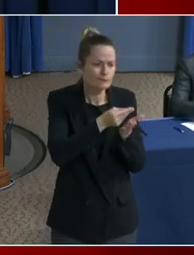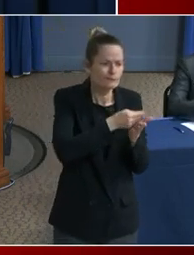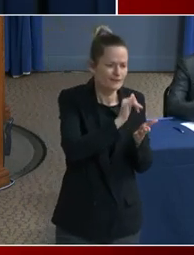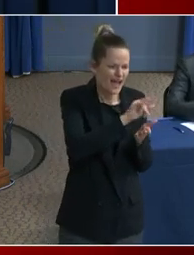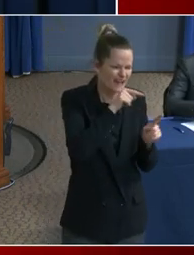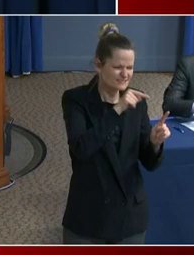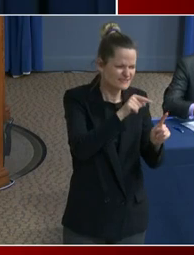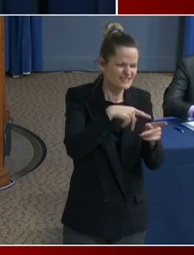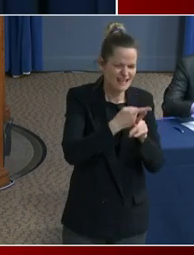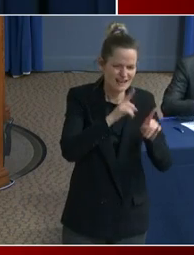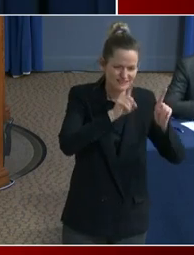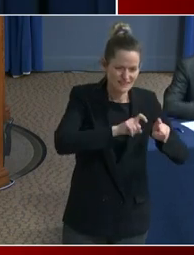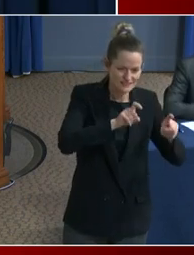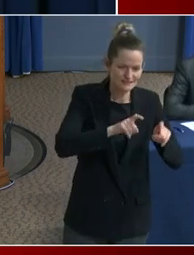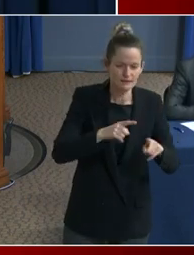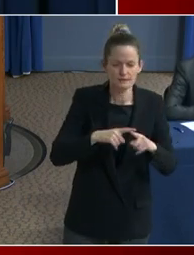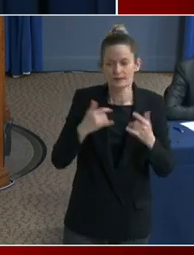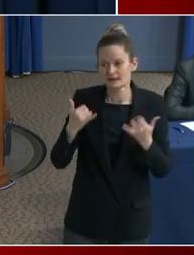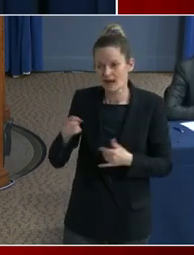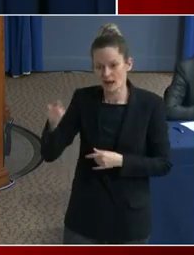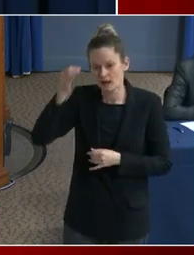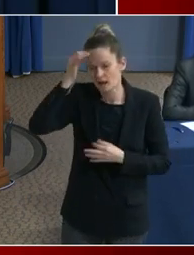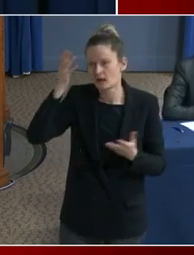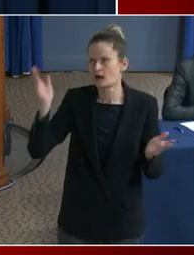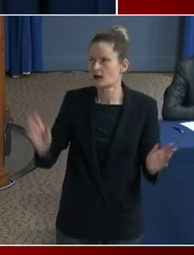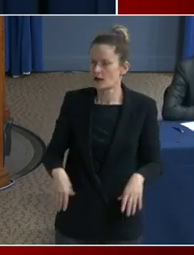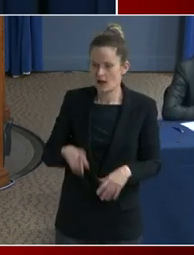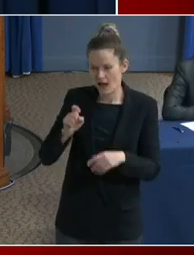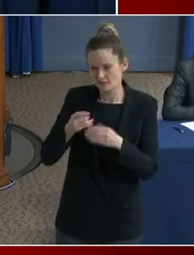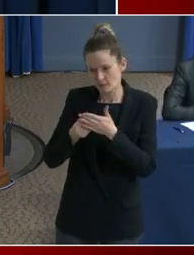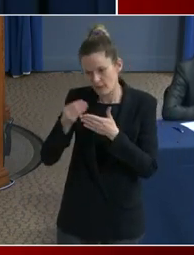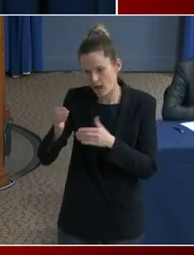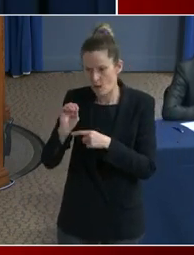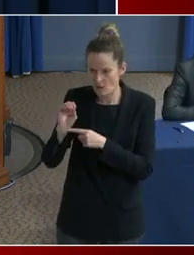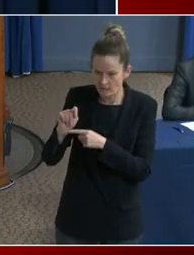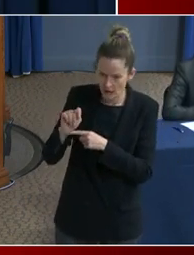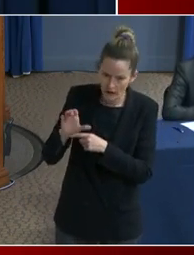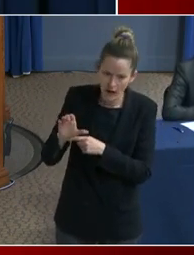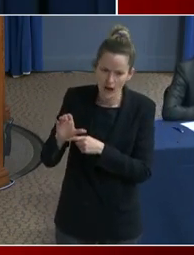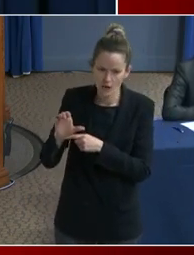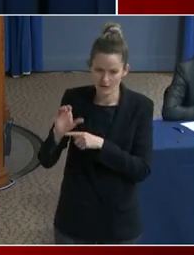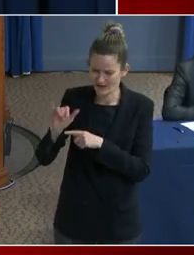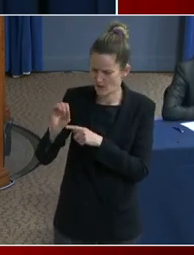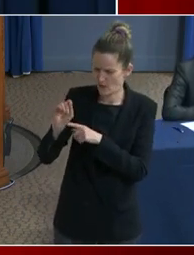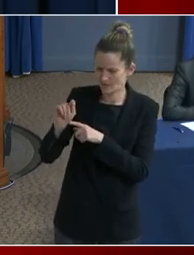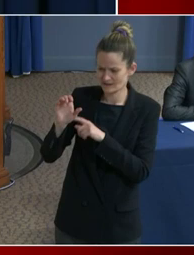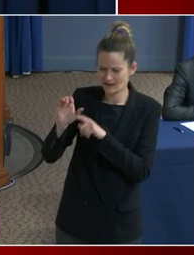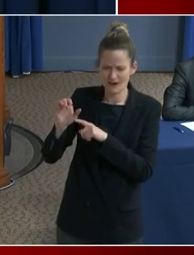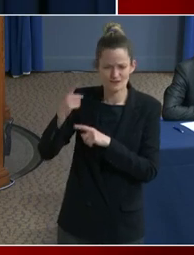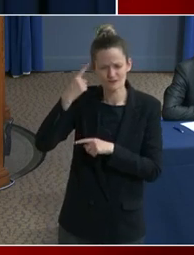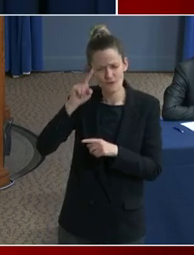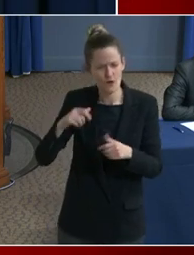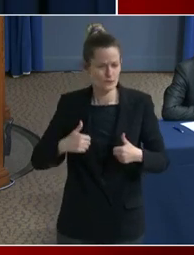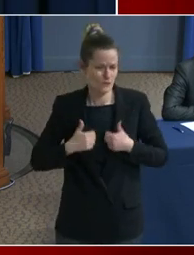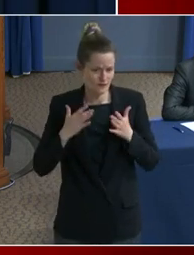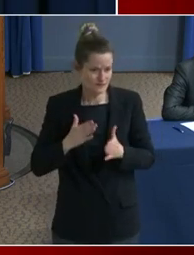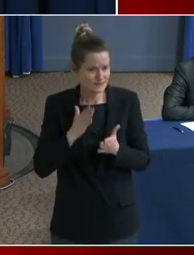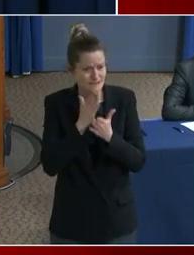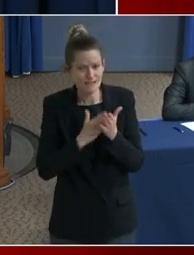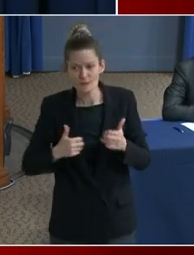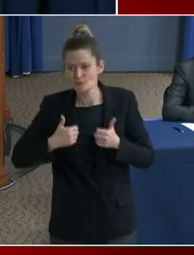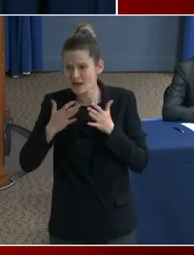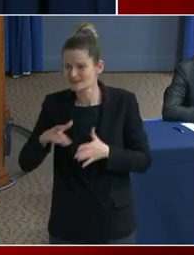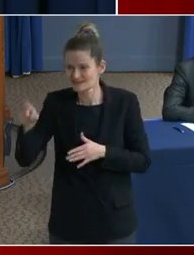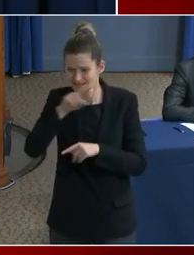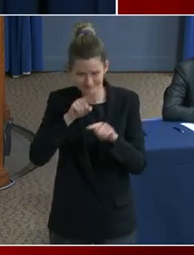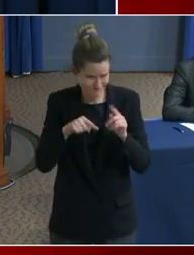Right now, you have to purchase them over the counter, and we know for some of our residents, it's not affordable to go to a